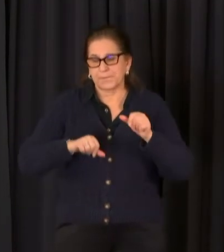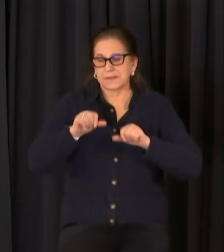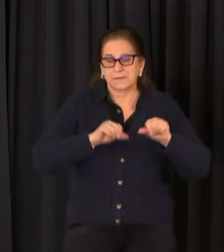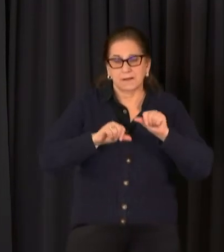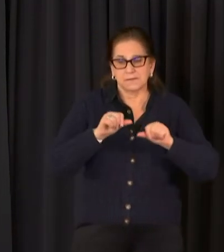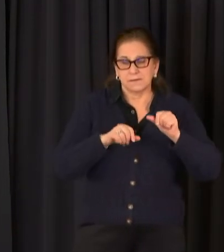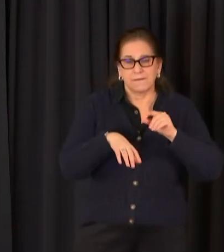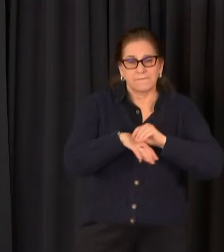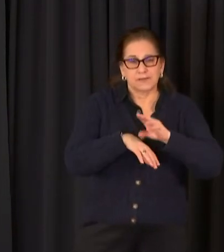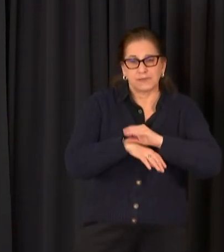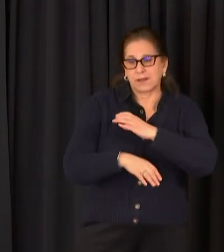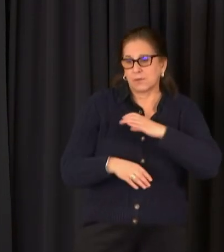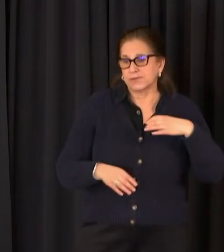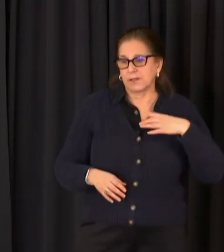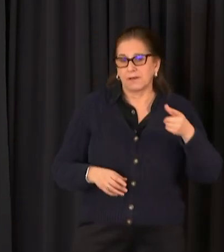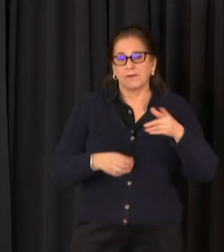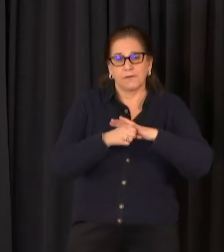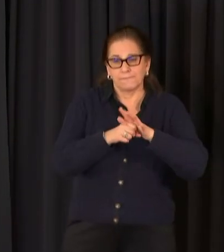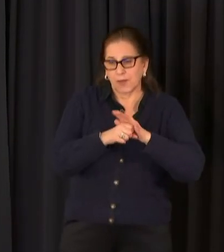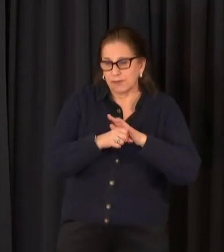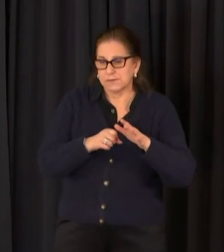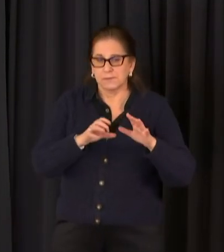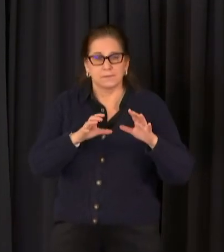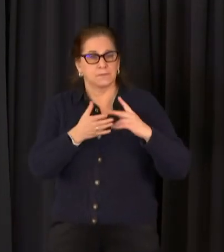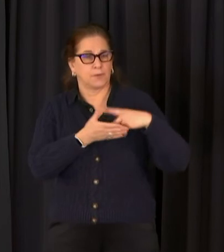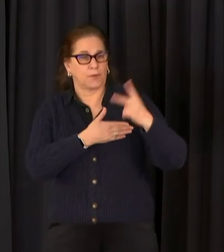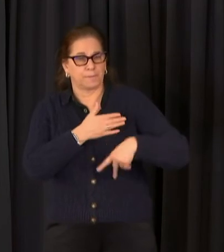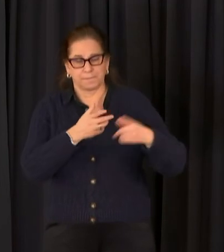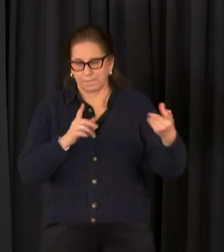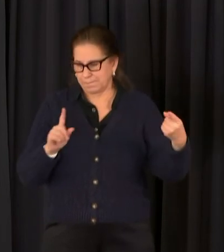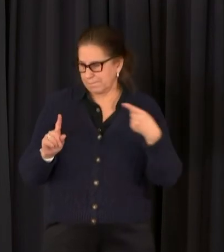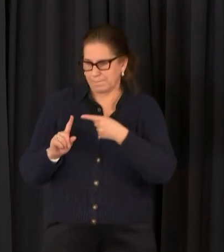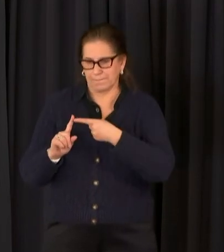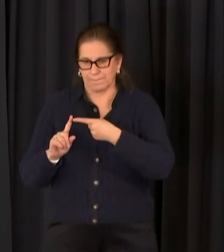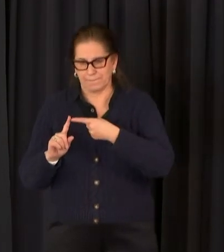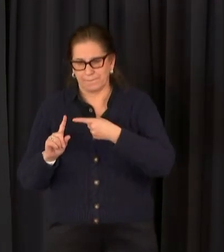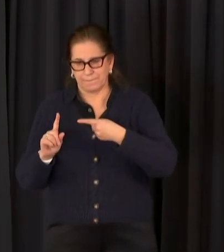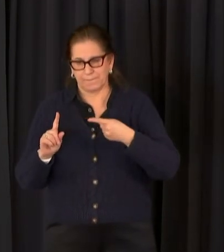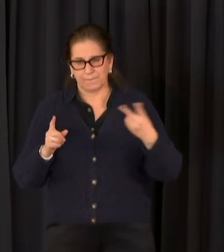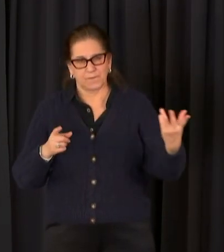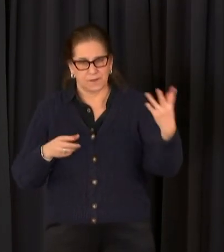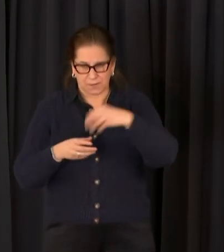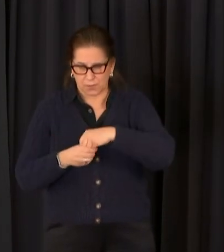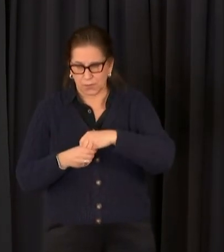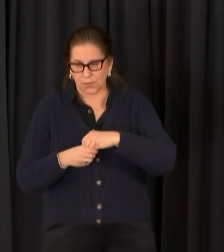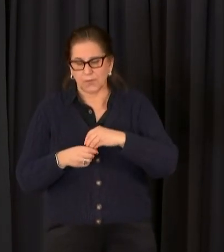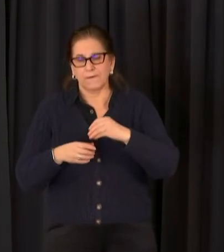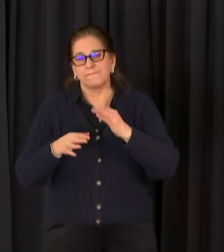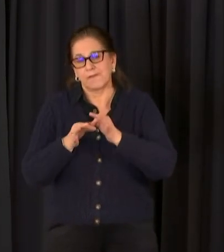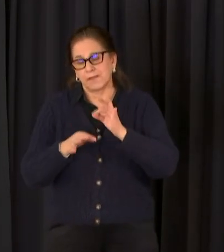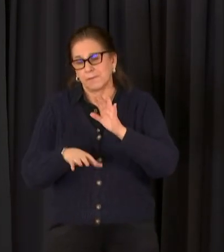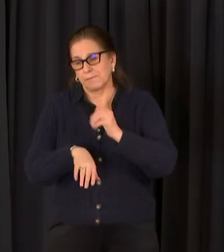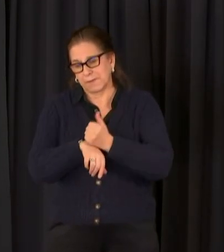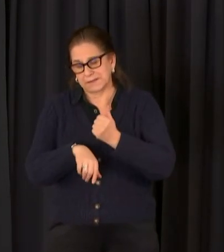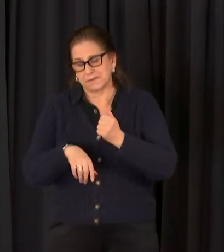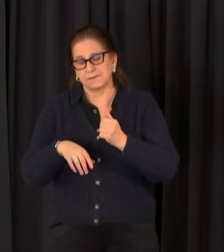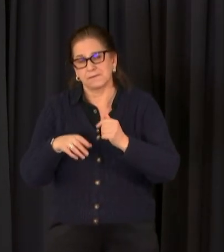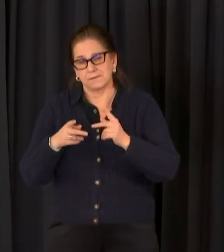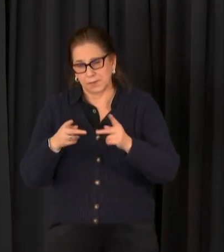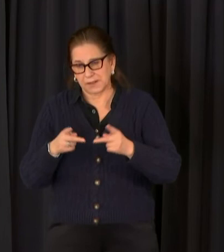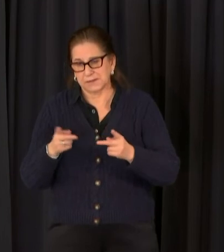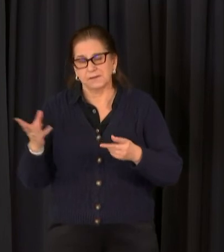committee for our COVID-19 vaccine program. So engaging them and including them on our vaccine confidence